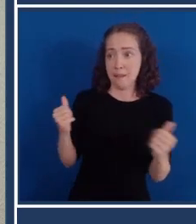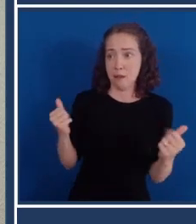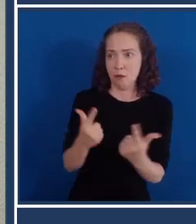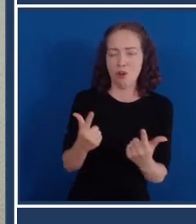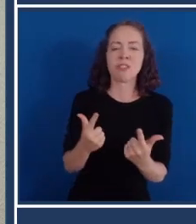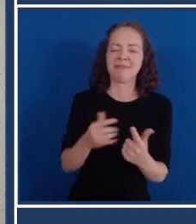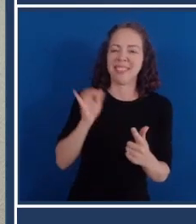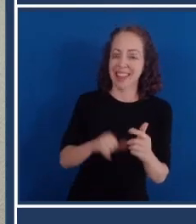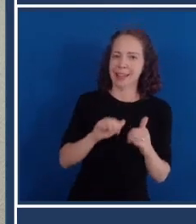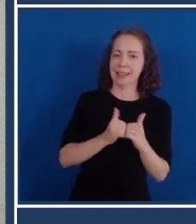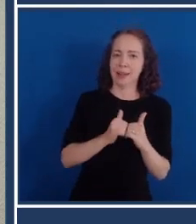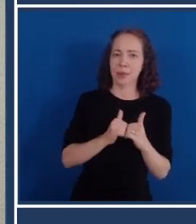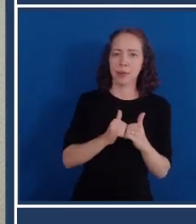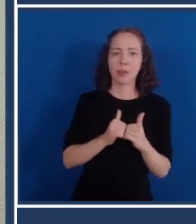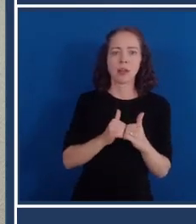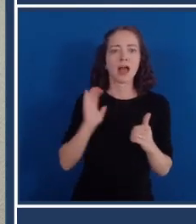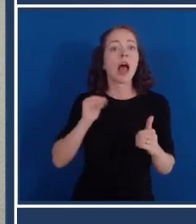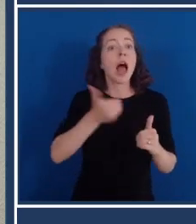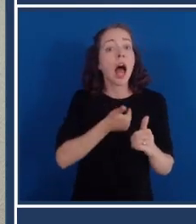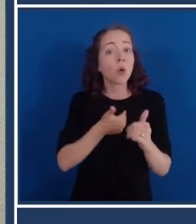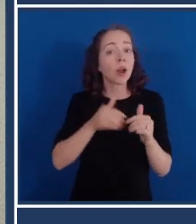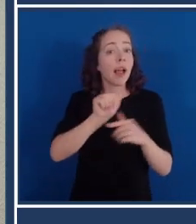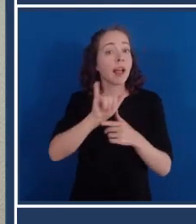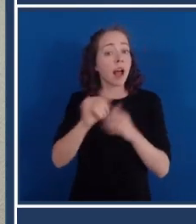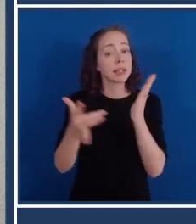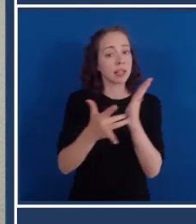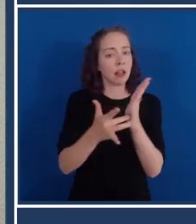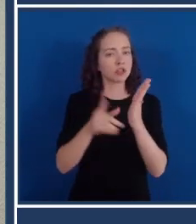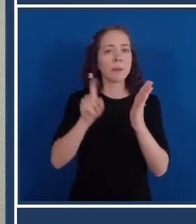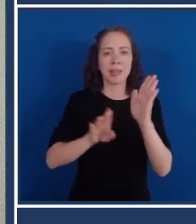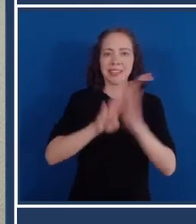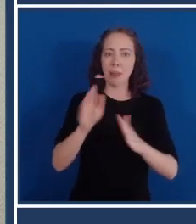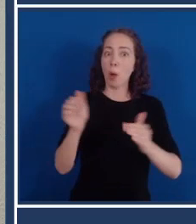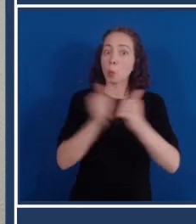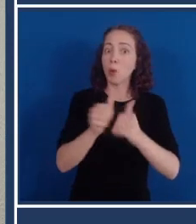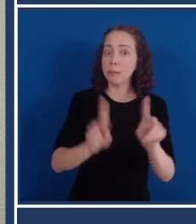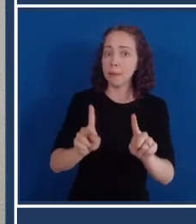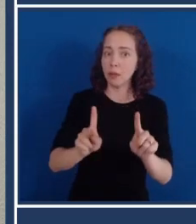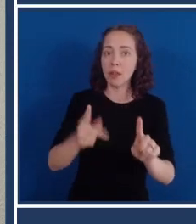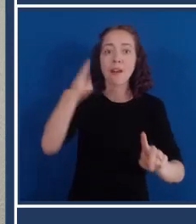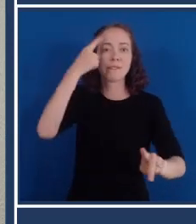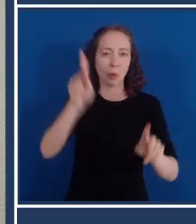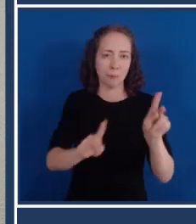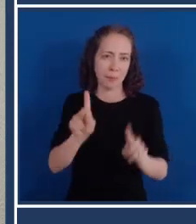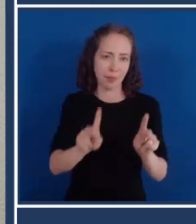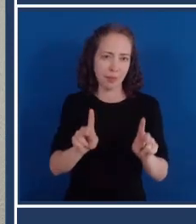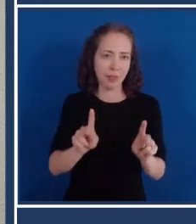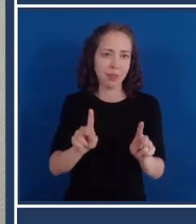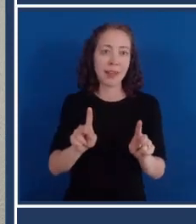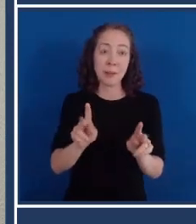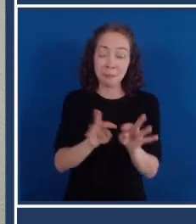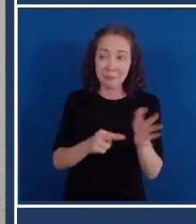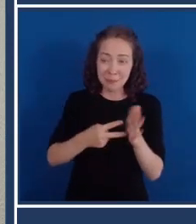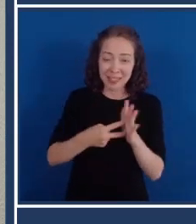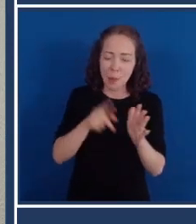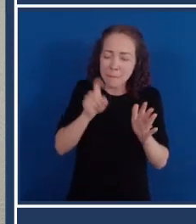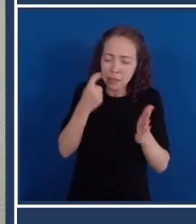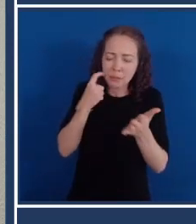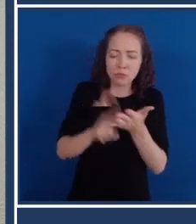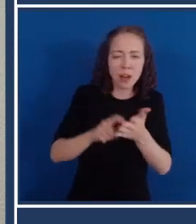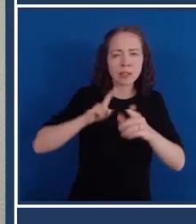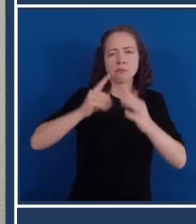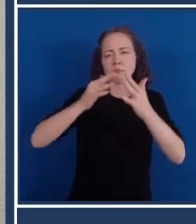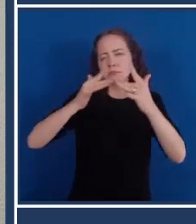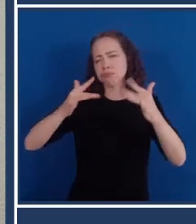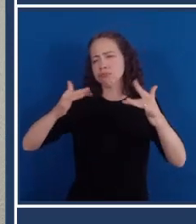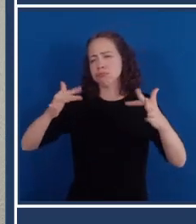AI technologies with and for people, recognizing the broad range of human needs and experiences that